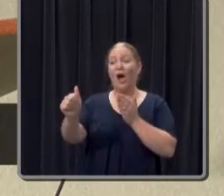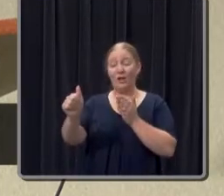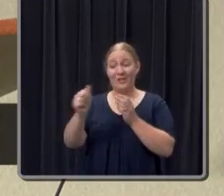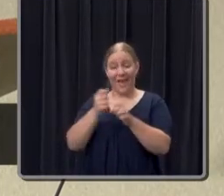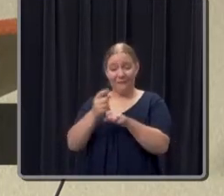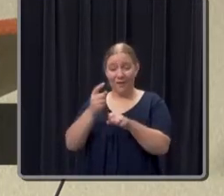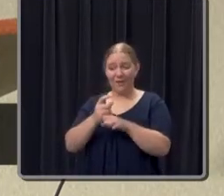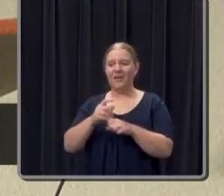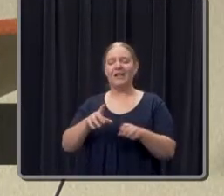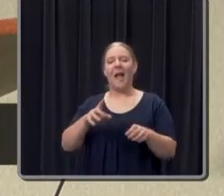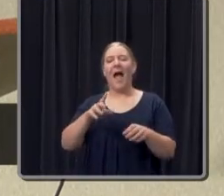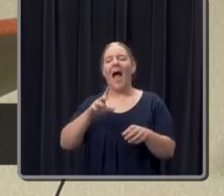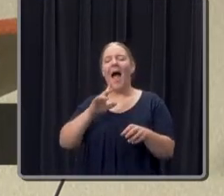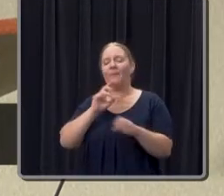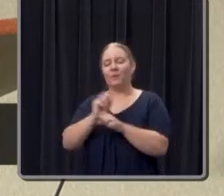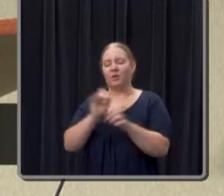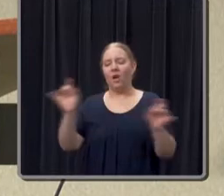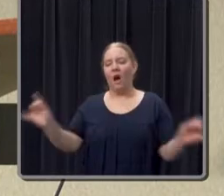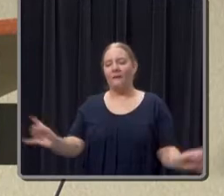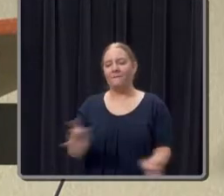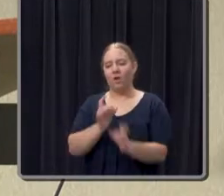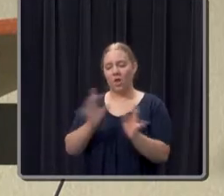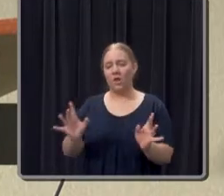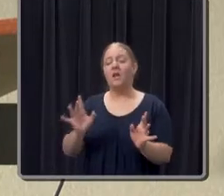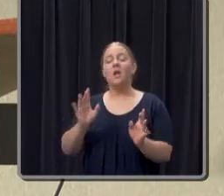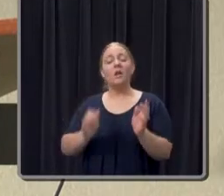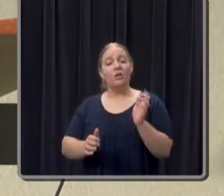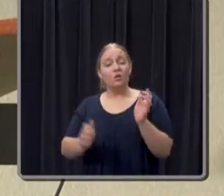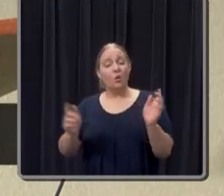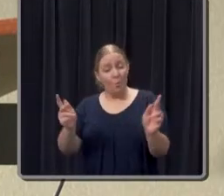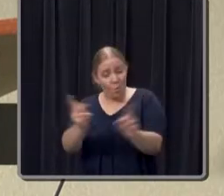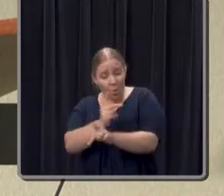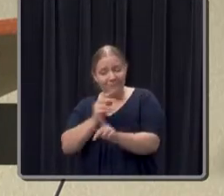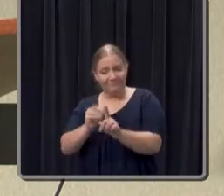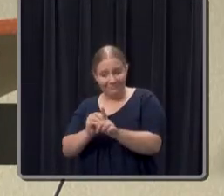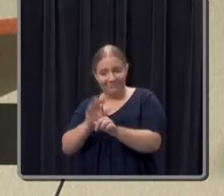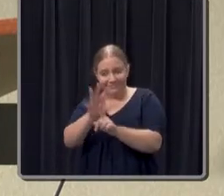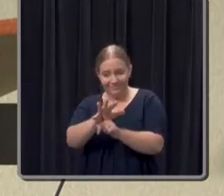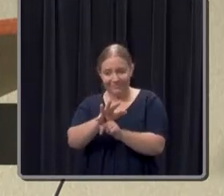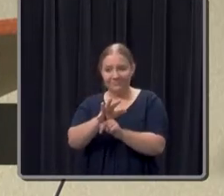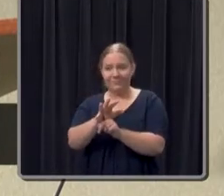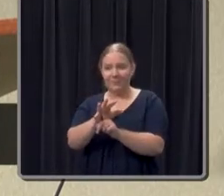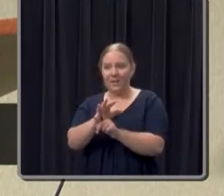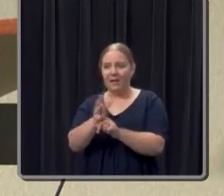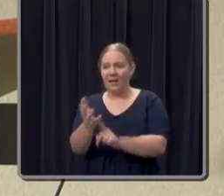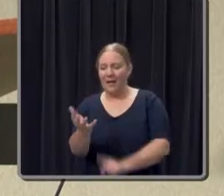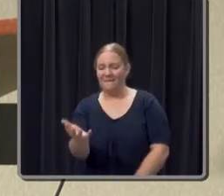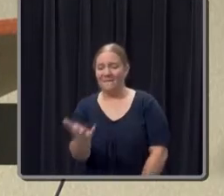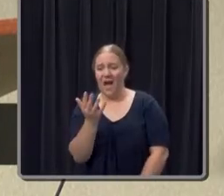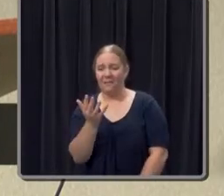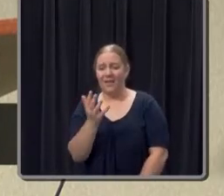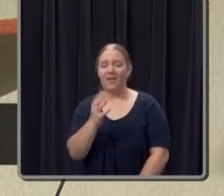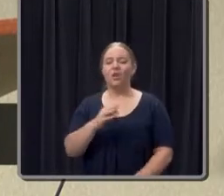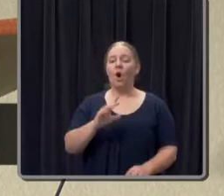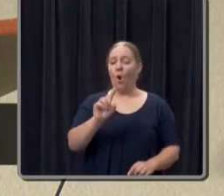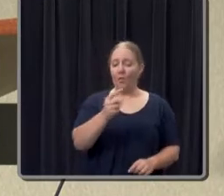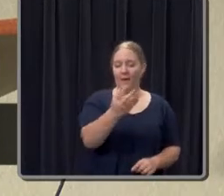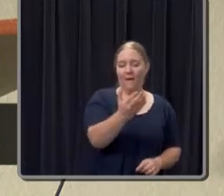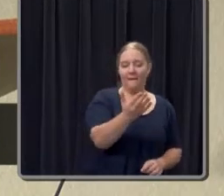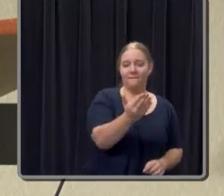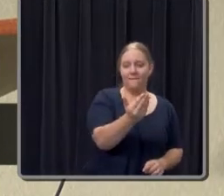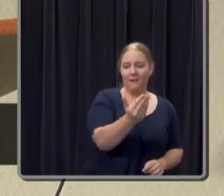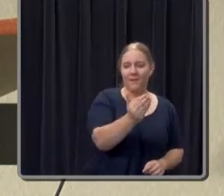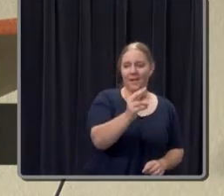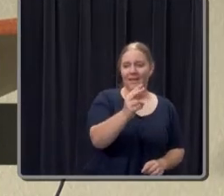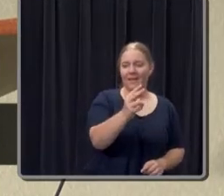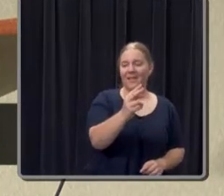already made. One of the most devastating effects of this cut is the fact that 5 of us, there are only 15 secondary of us, 5 of us